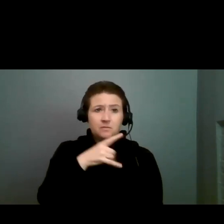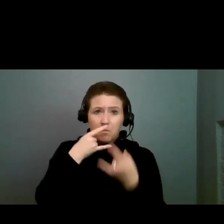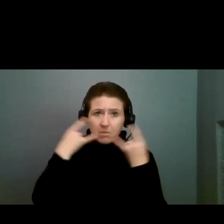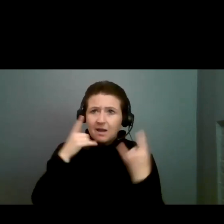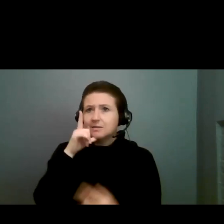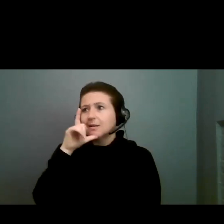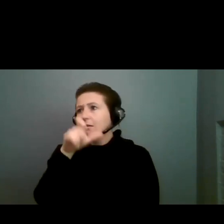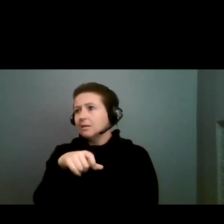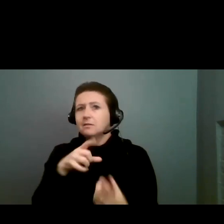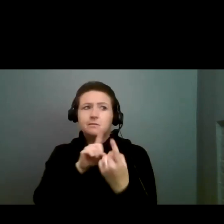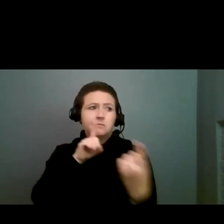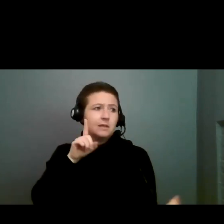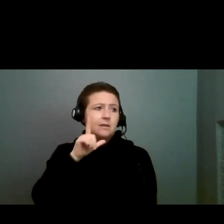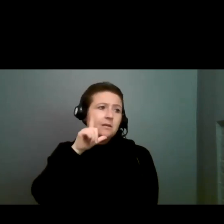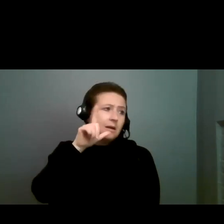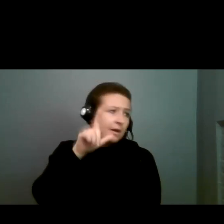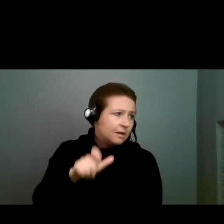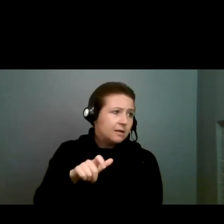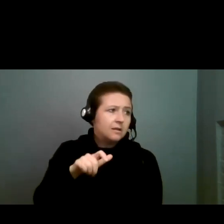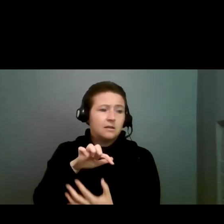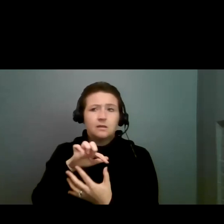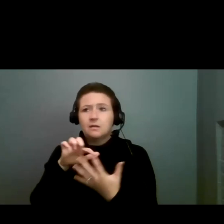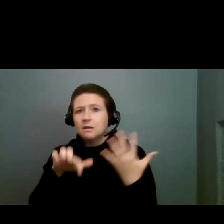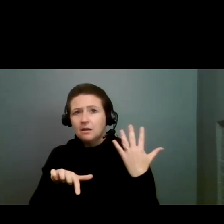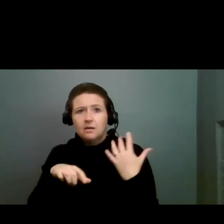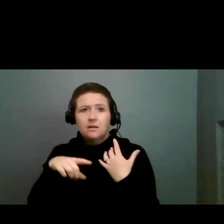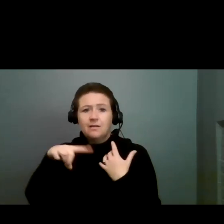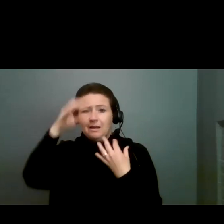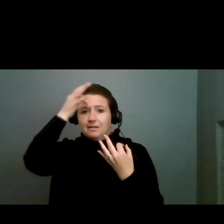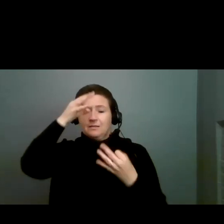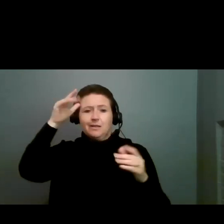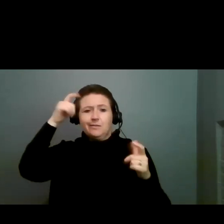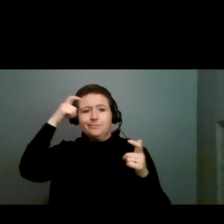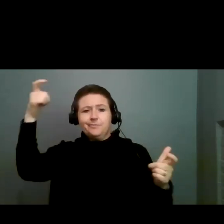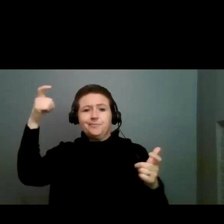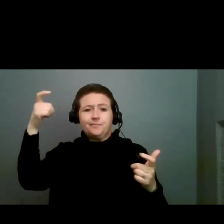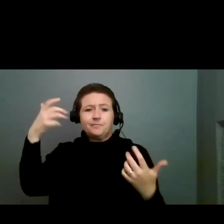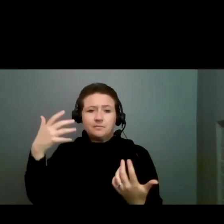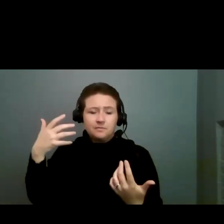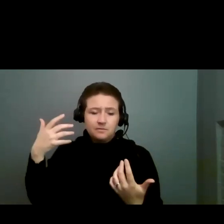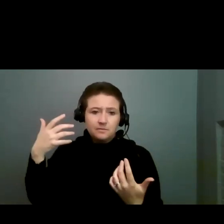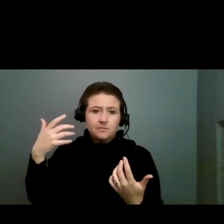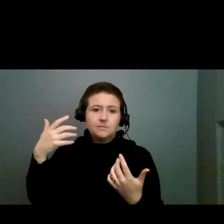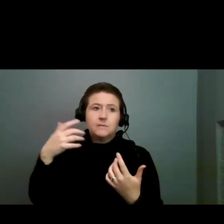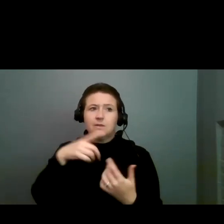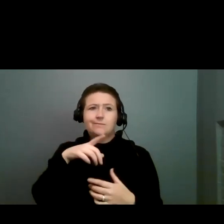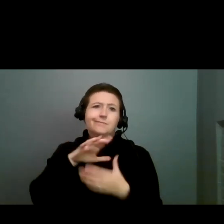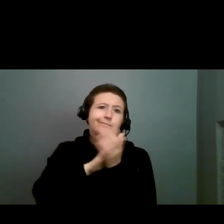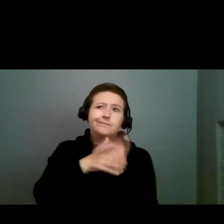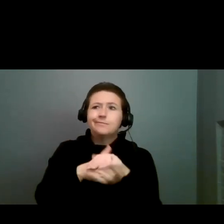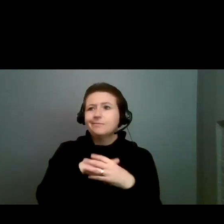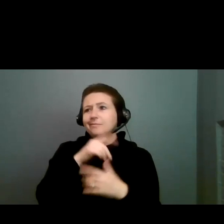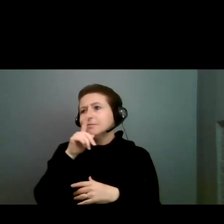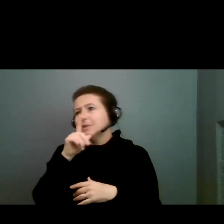mitigation of the pandemic, including social distancing, hand hygiene,